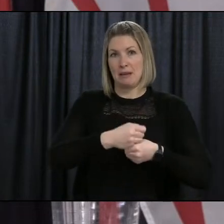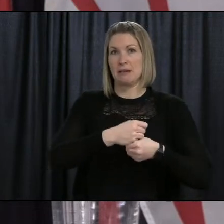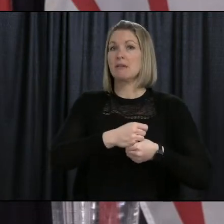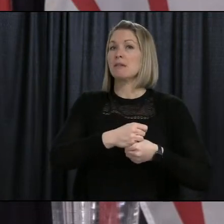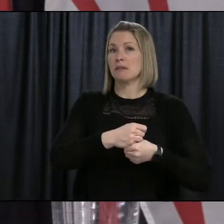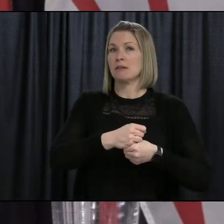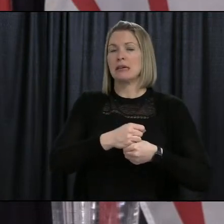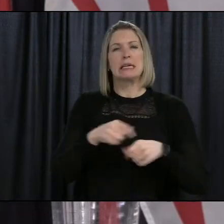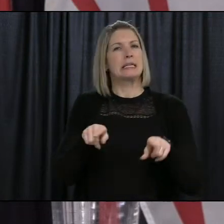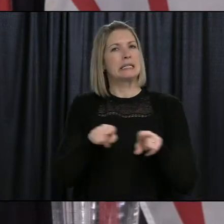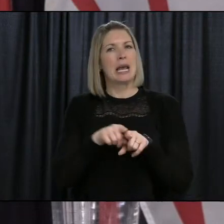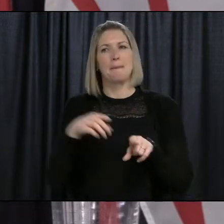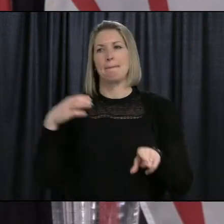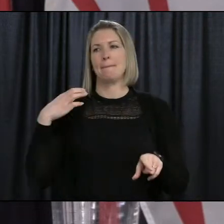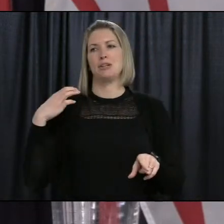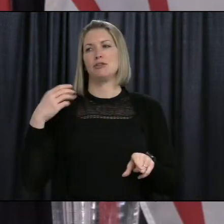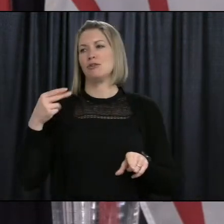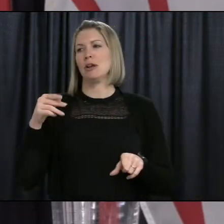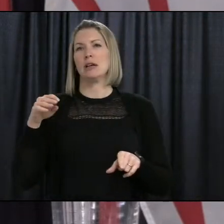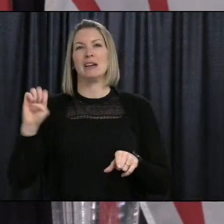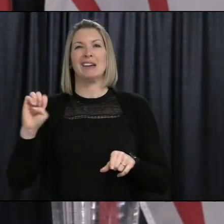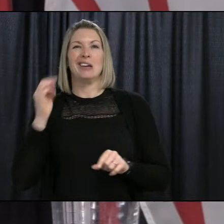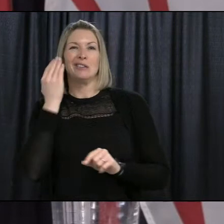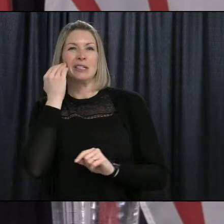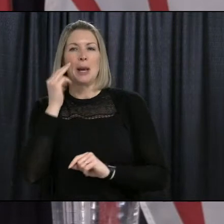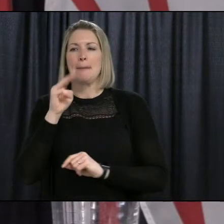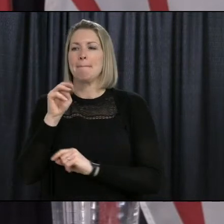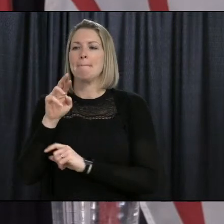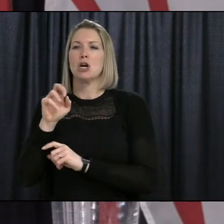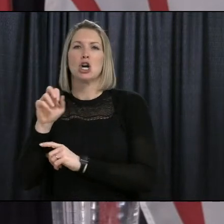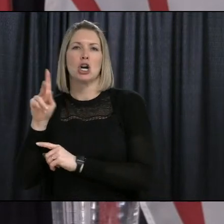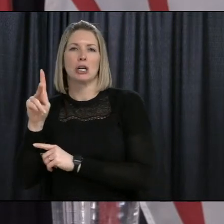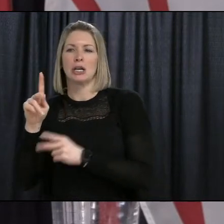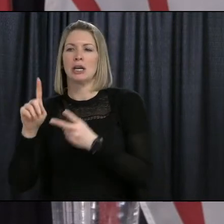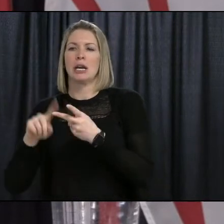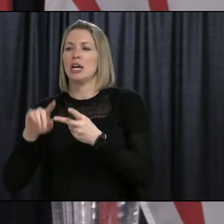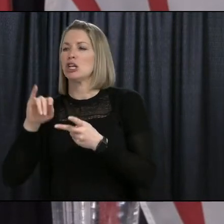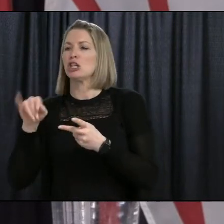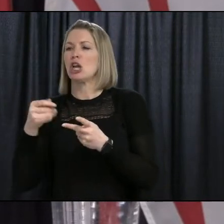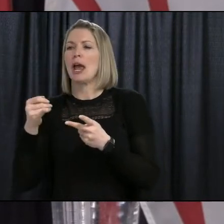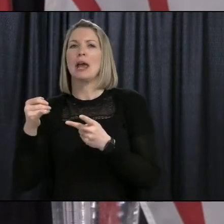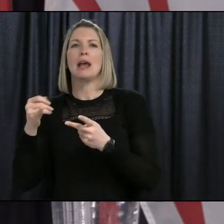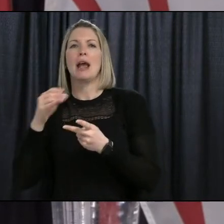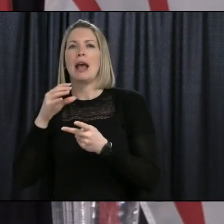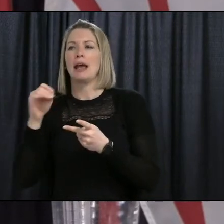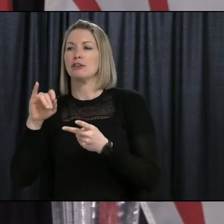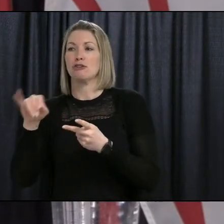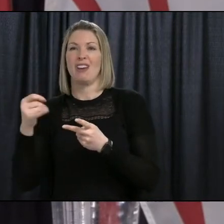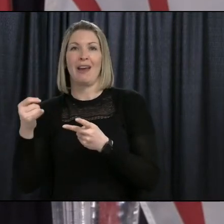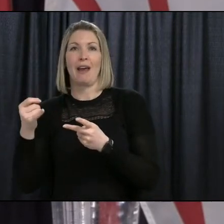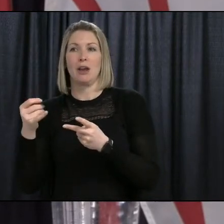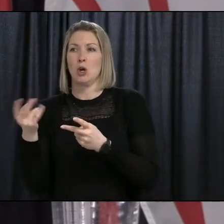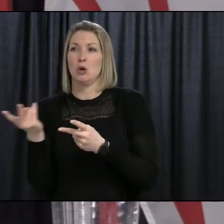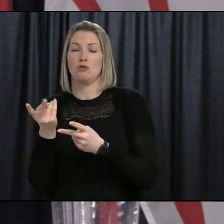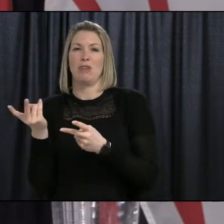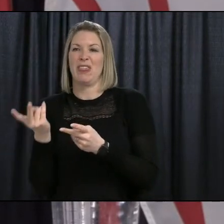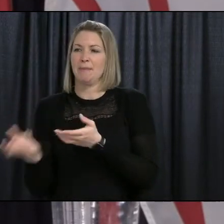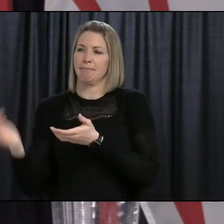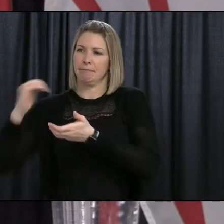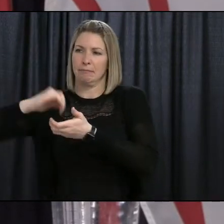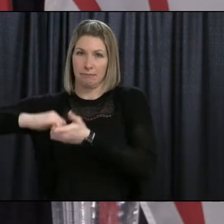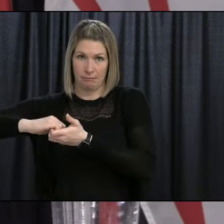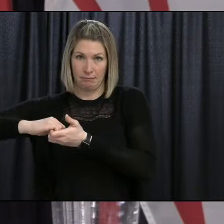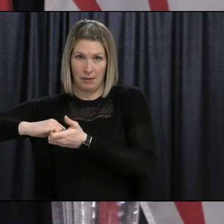in his opening remarks, Merck and J&J working together in a partnership really not seen since